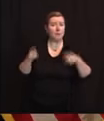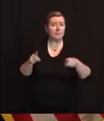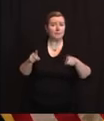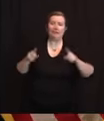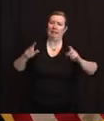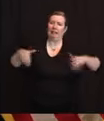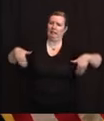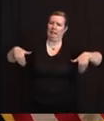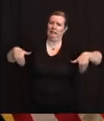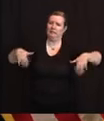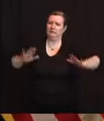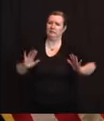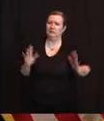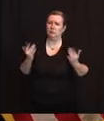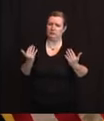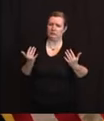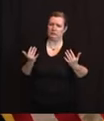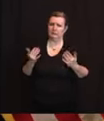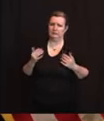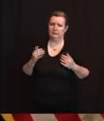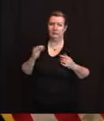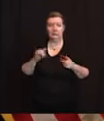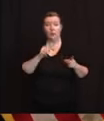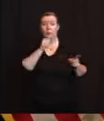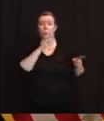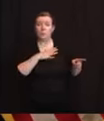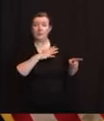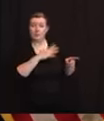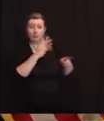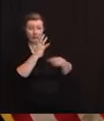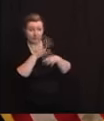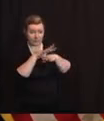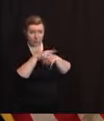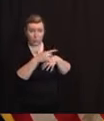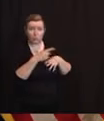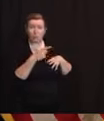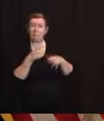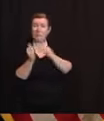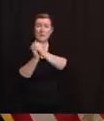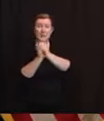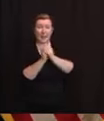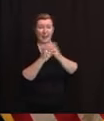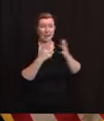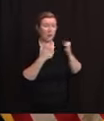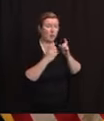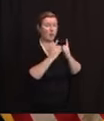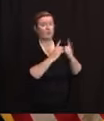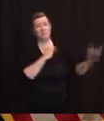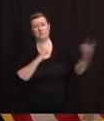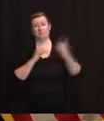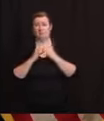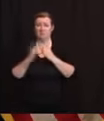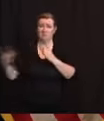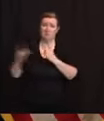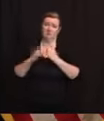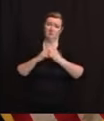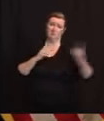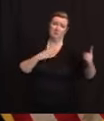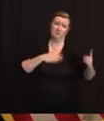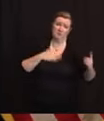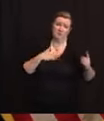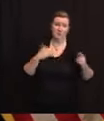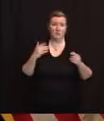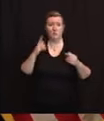both the mom and Wayne, as well as everybody, please keep doing what you're doing. Know that it's something that we want to get to without